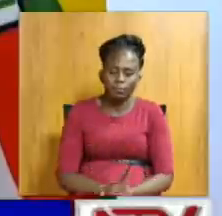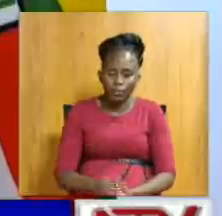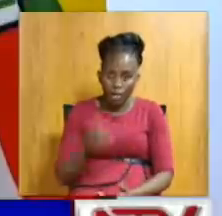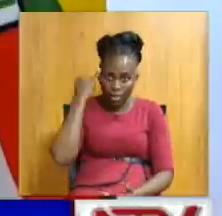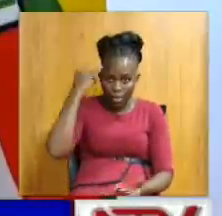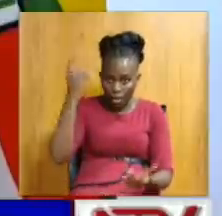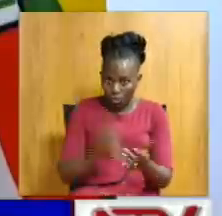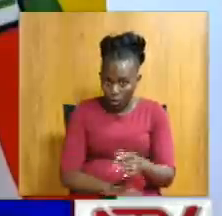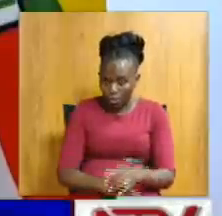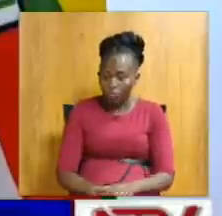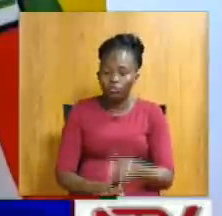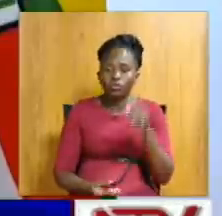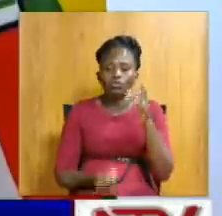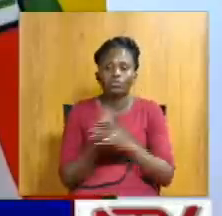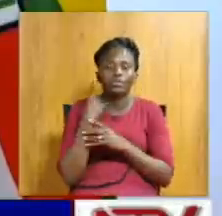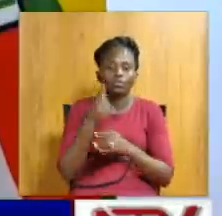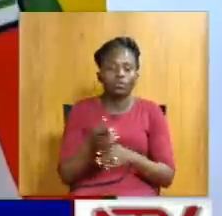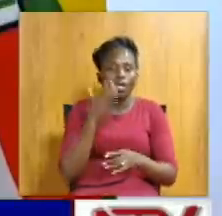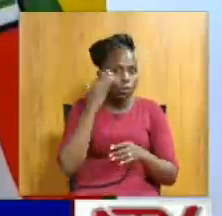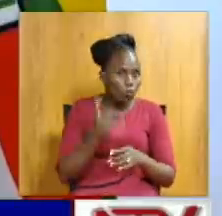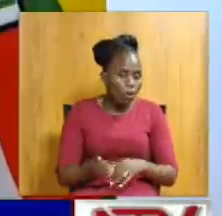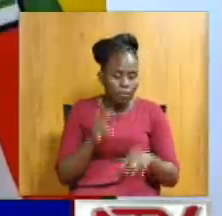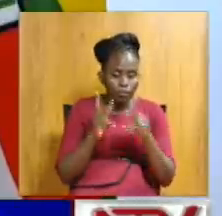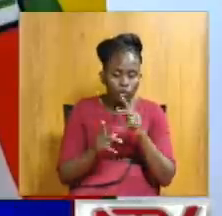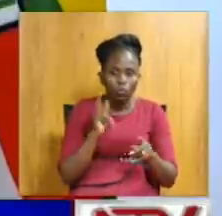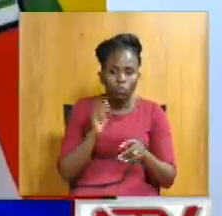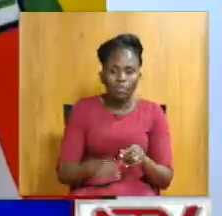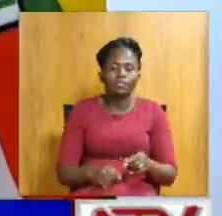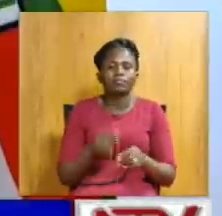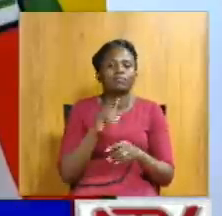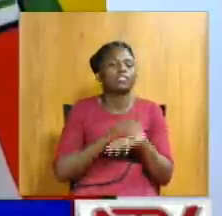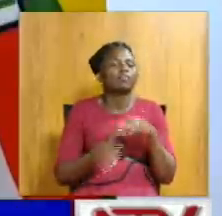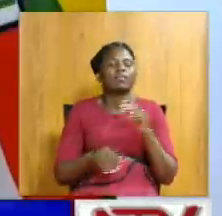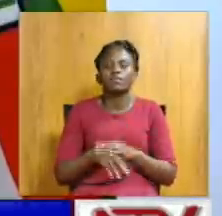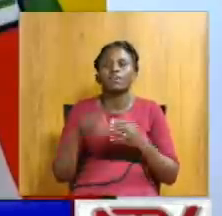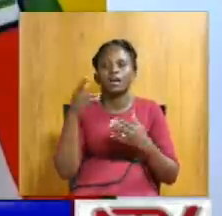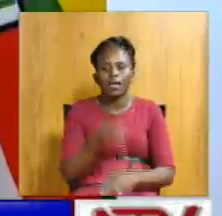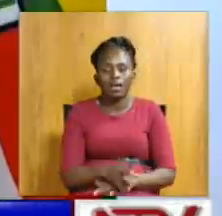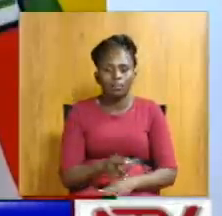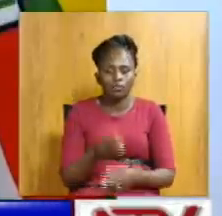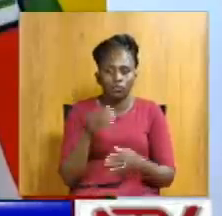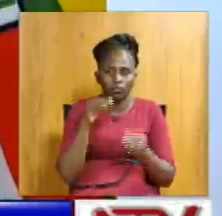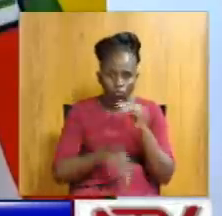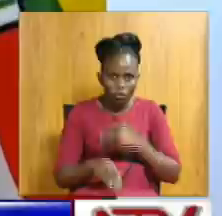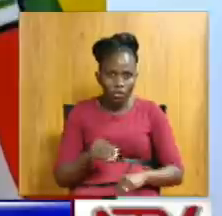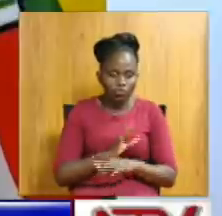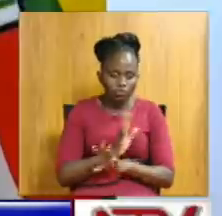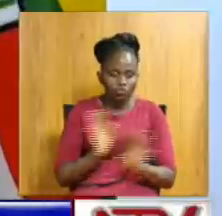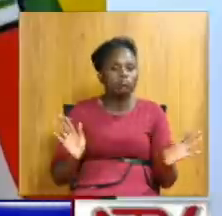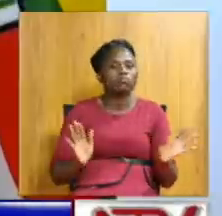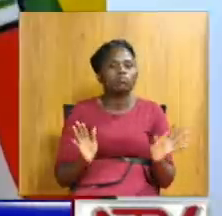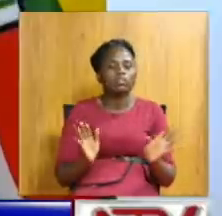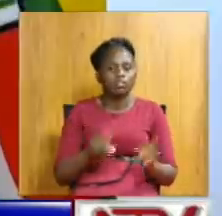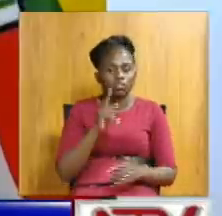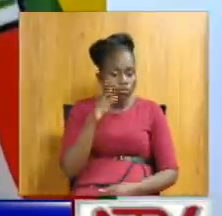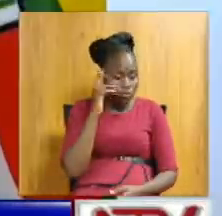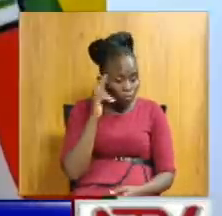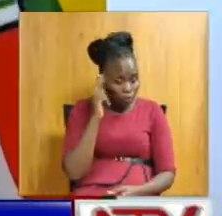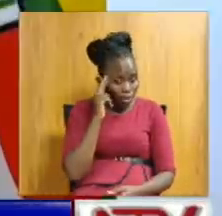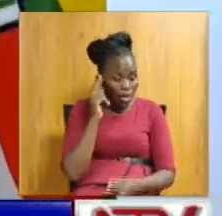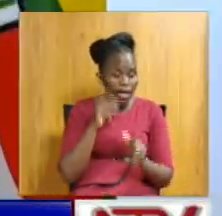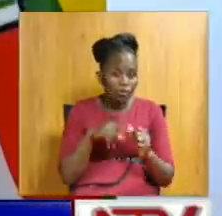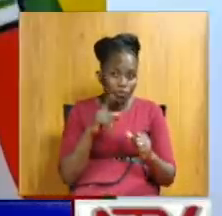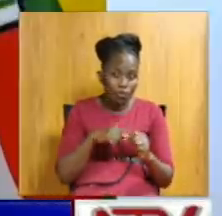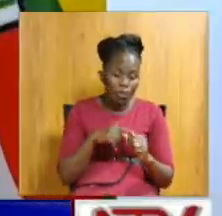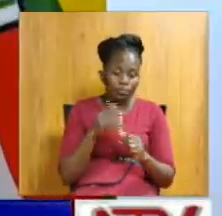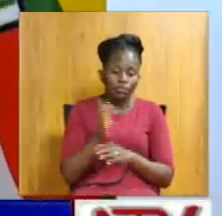fear so that the massive supporters of the NRM do not come out to vote. You remember Arua, where they